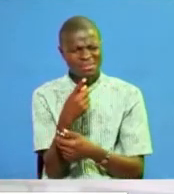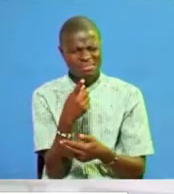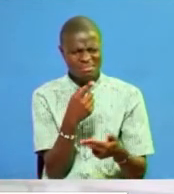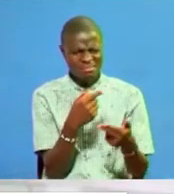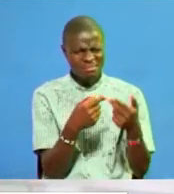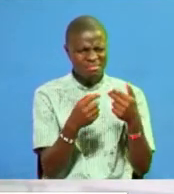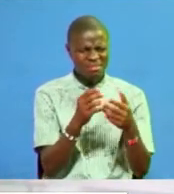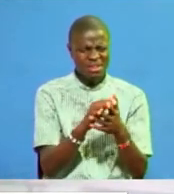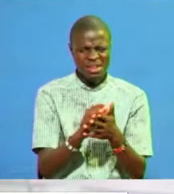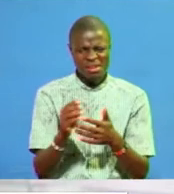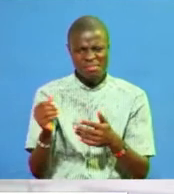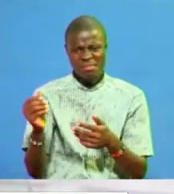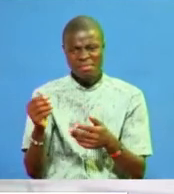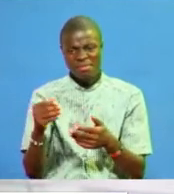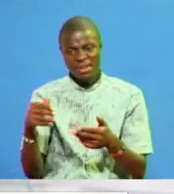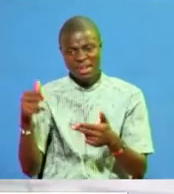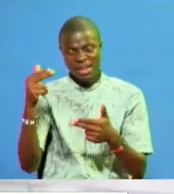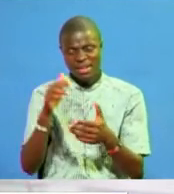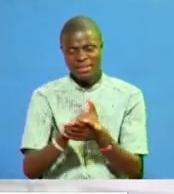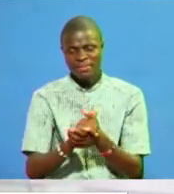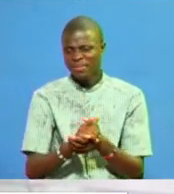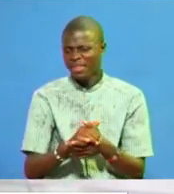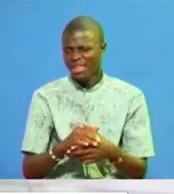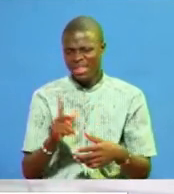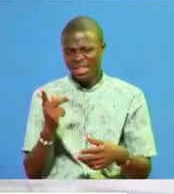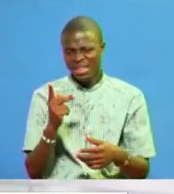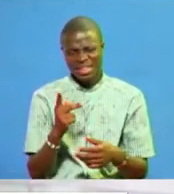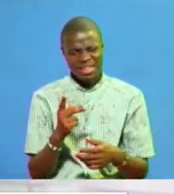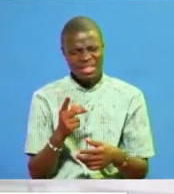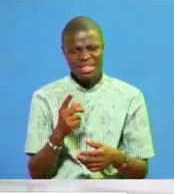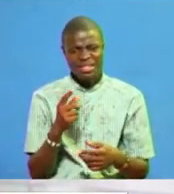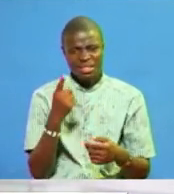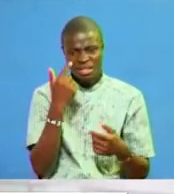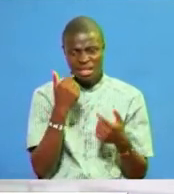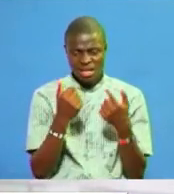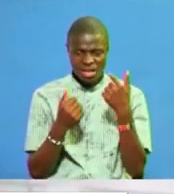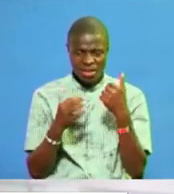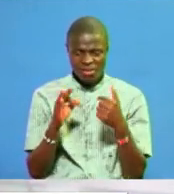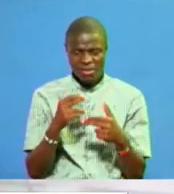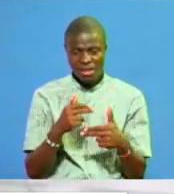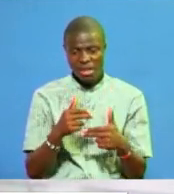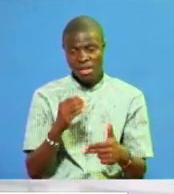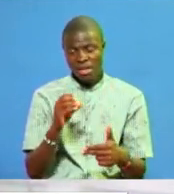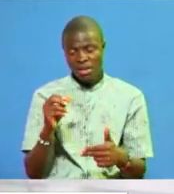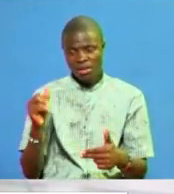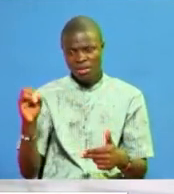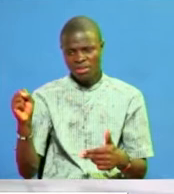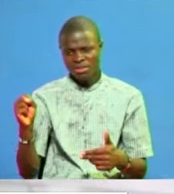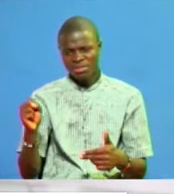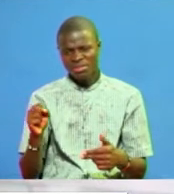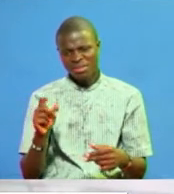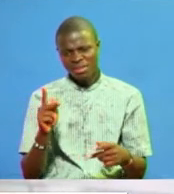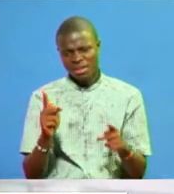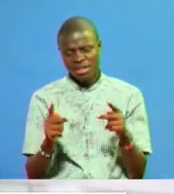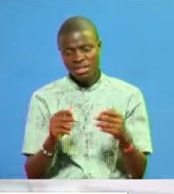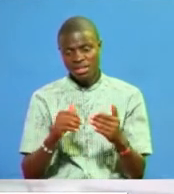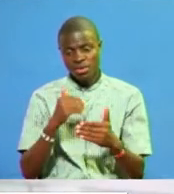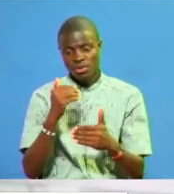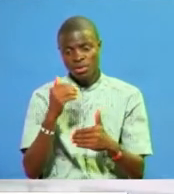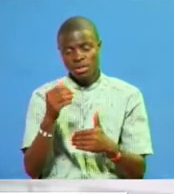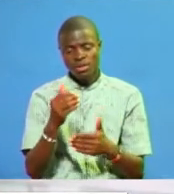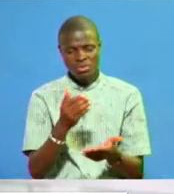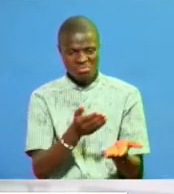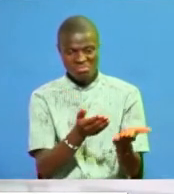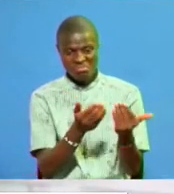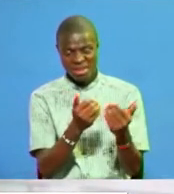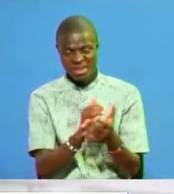Kenyans struggle with the high cost of living. However, Kenyans continue to buy gifts for their loved ones to celebrate the long-awaited day.